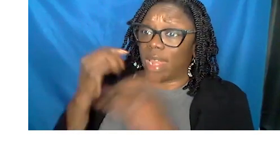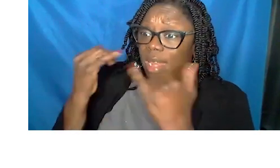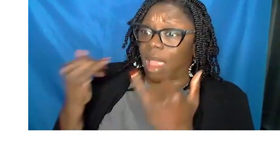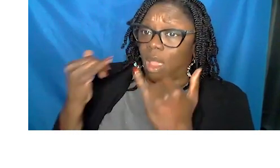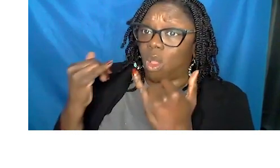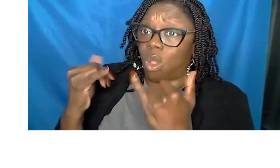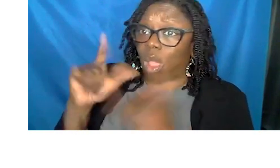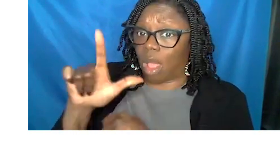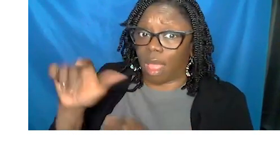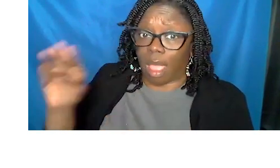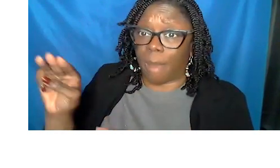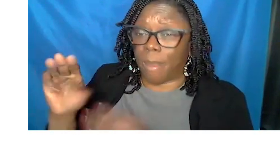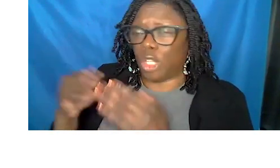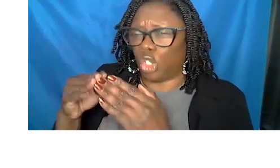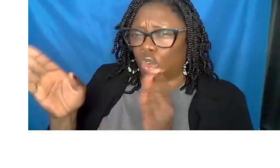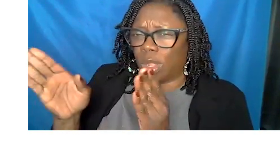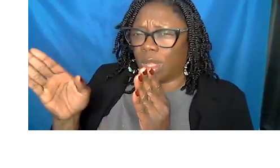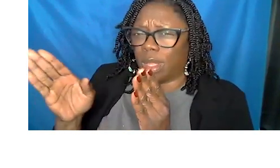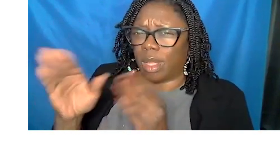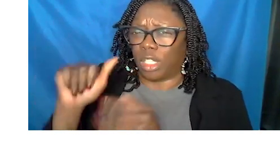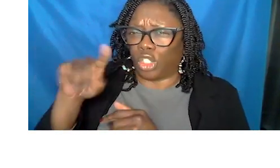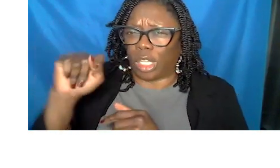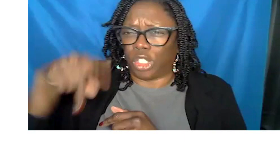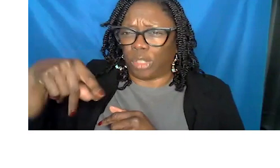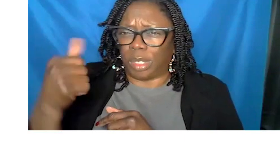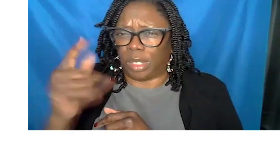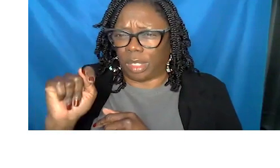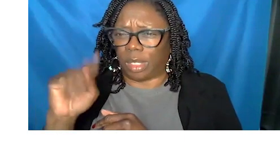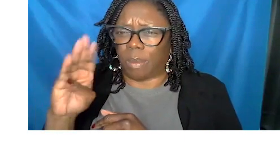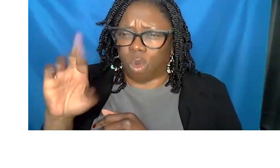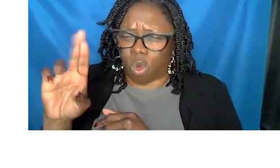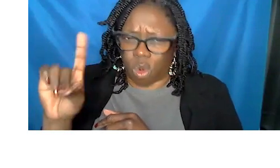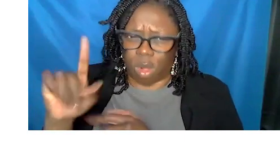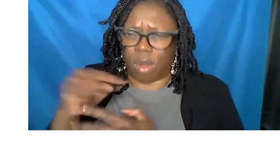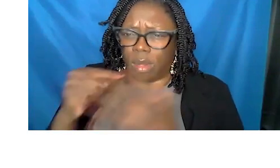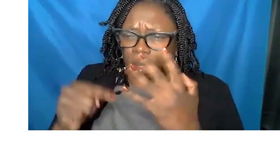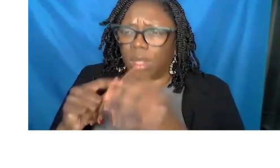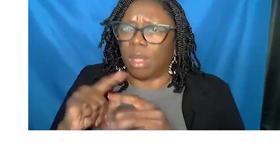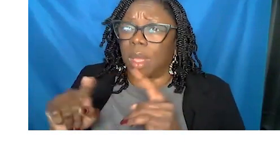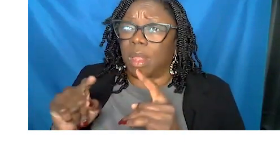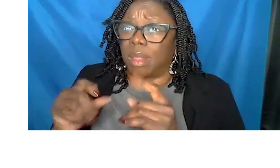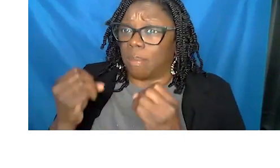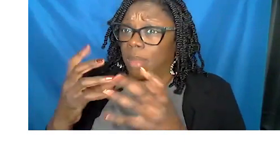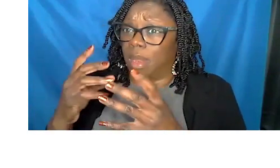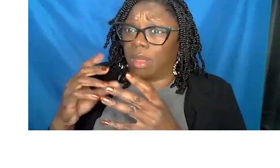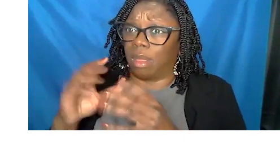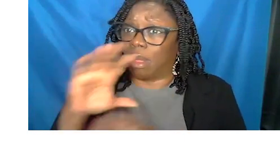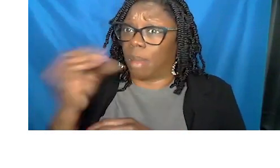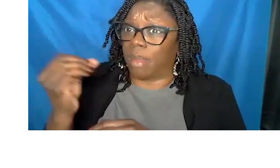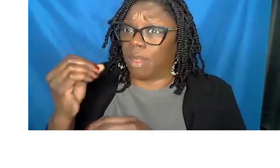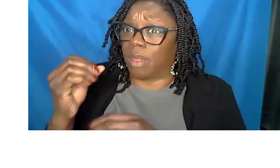large language models in the general sense, ChatGPT, Bard, etc., Claude. But there are a lot of companies who are